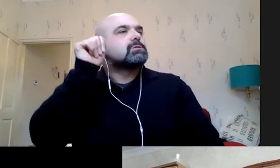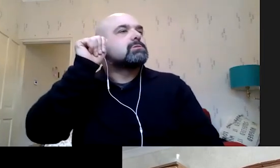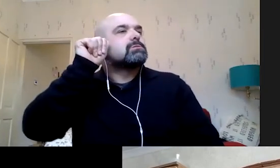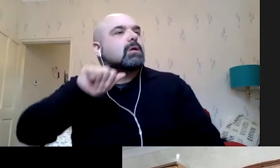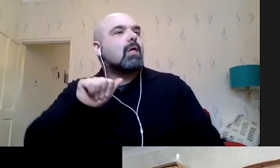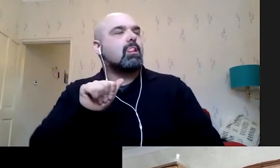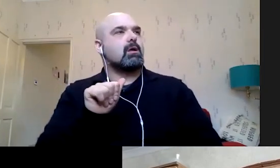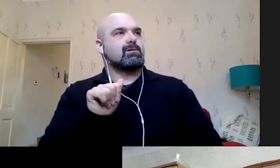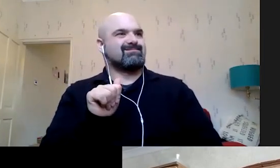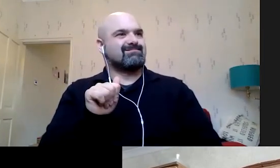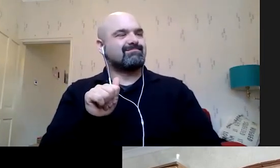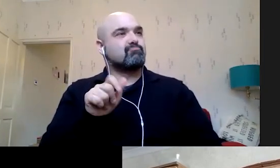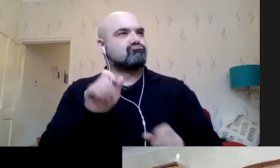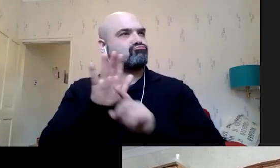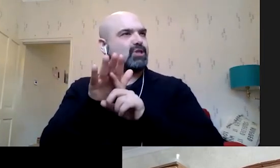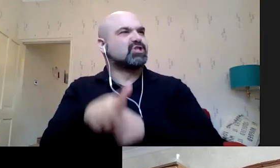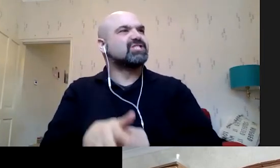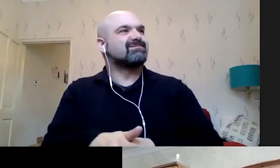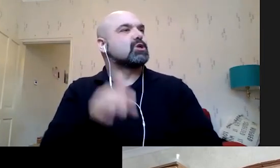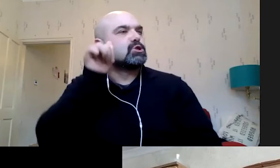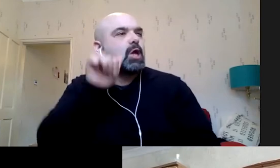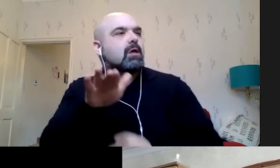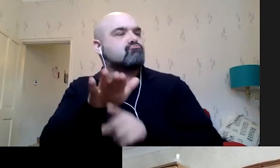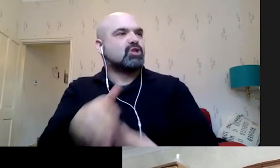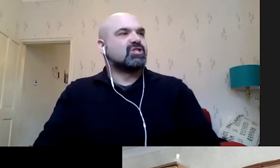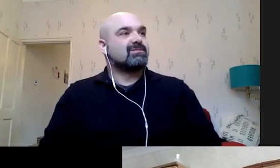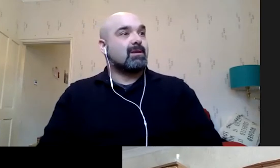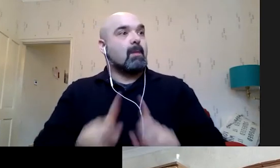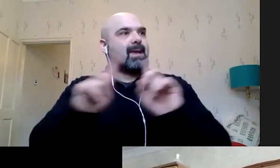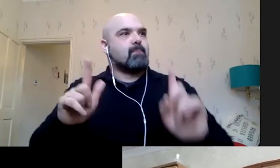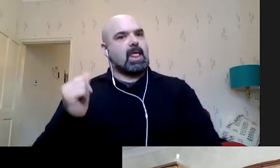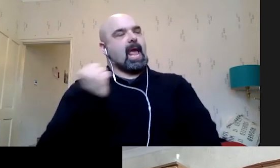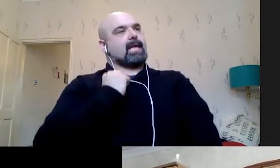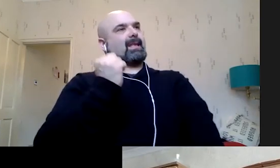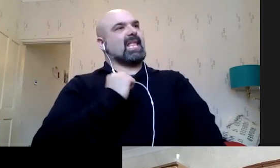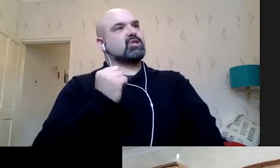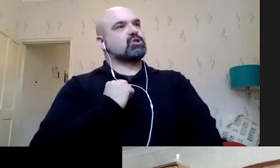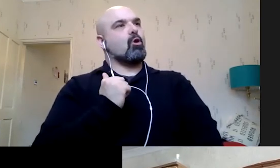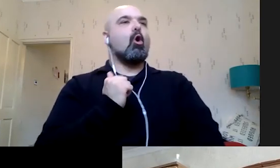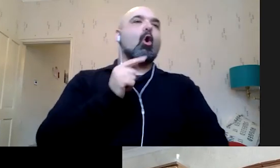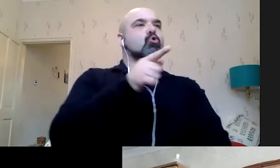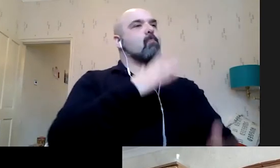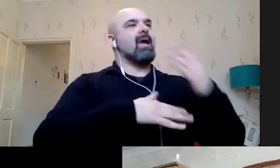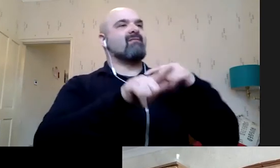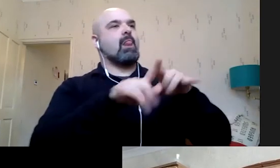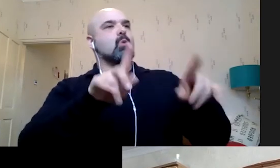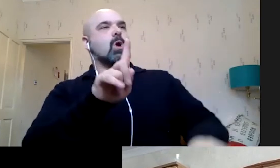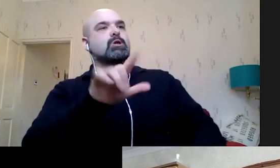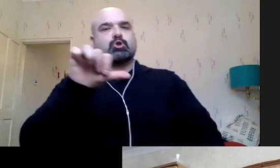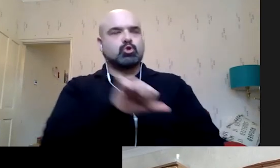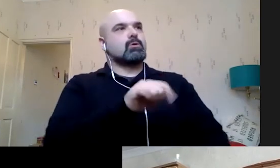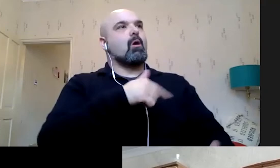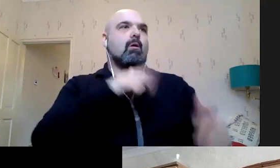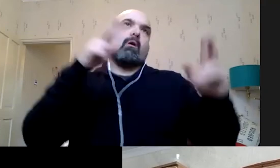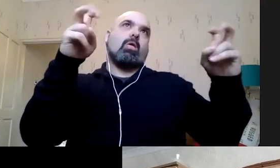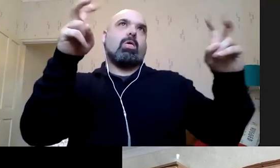of prejudice, which is there, and people have expectations of, you know, of how you're going to behave and how you should behave, in inverted